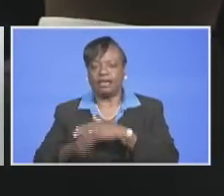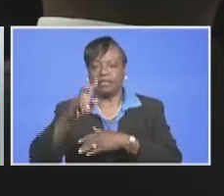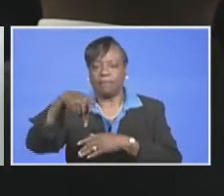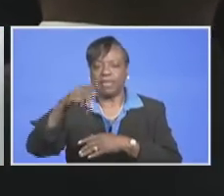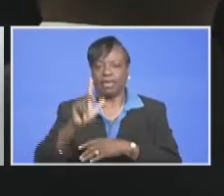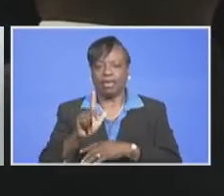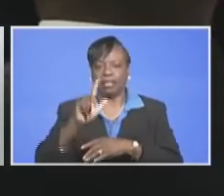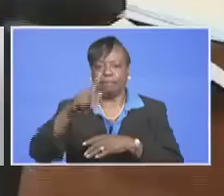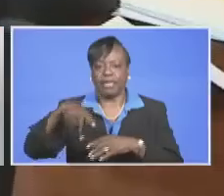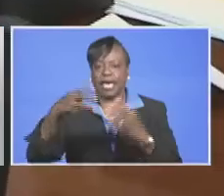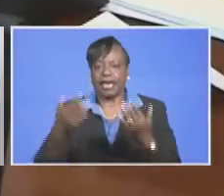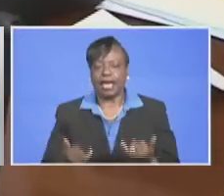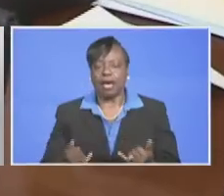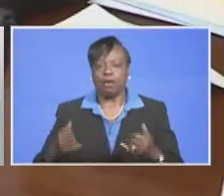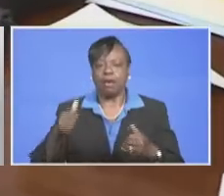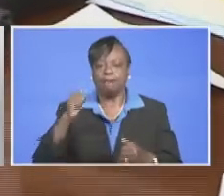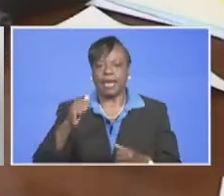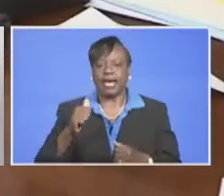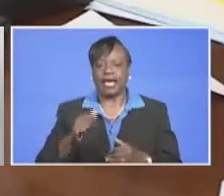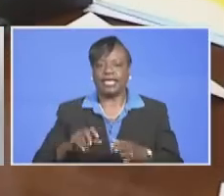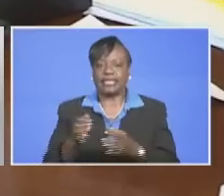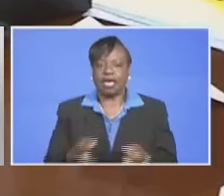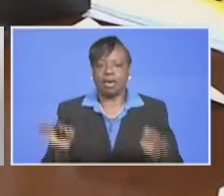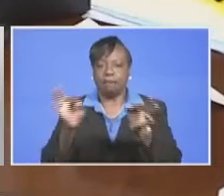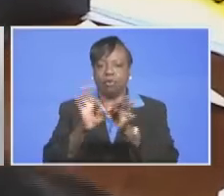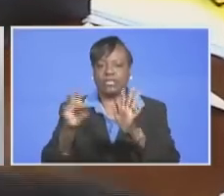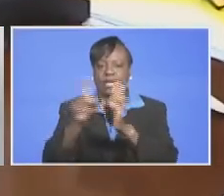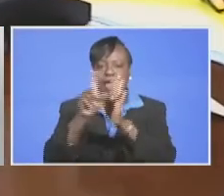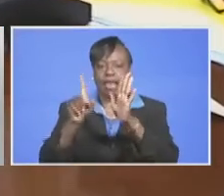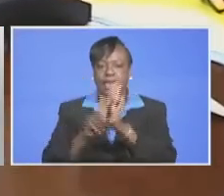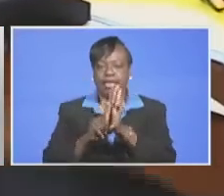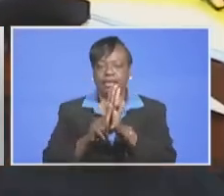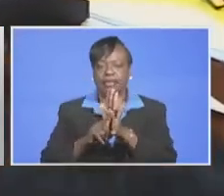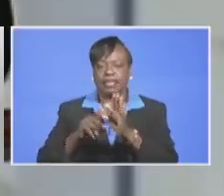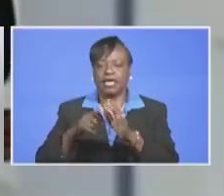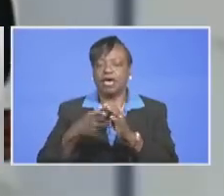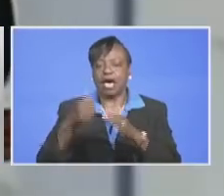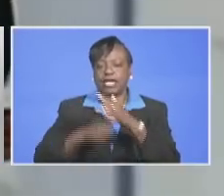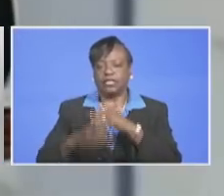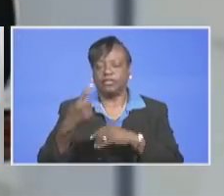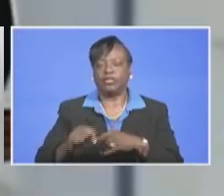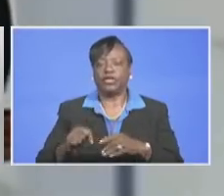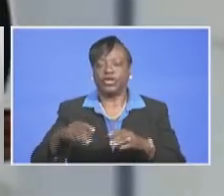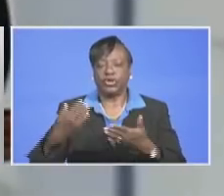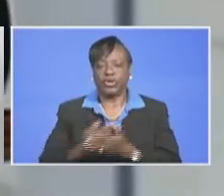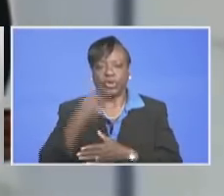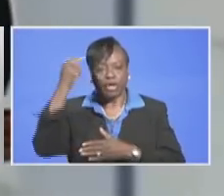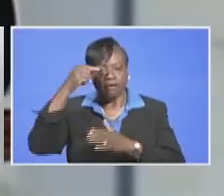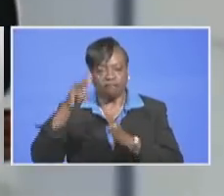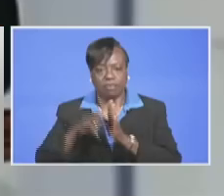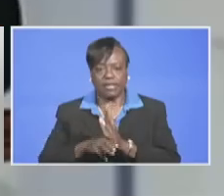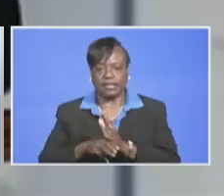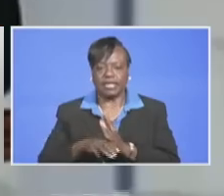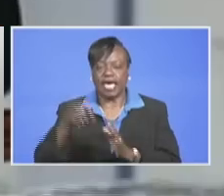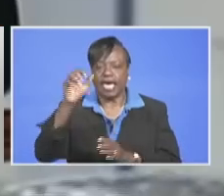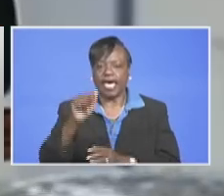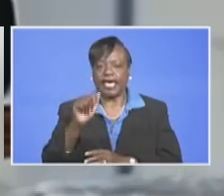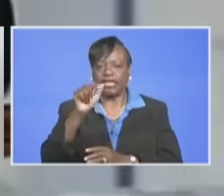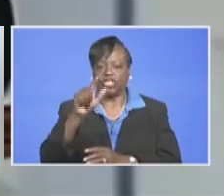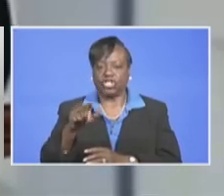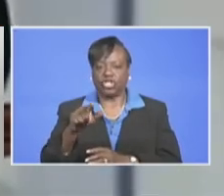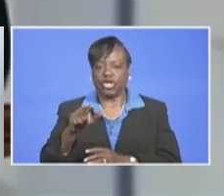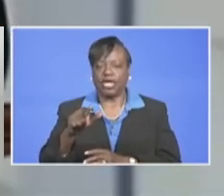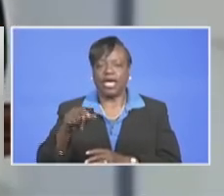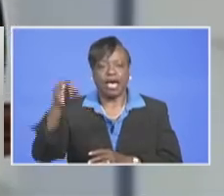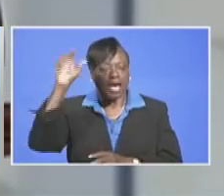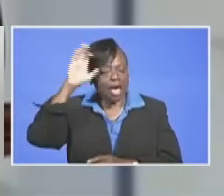Party, but is now back as a key legal piece of legislation under the new government. Attorney General and Minister of Legal Affairs,